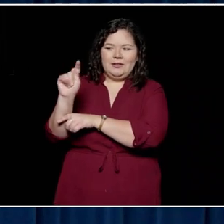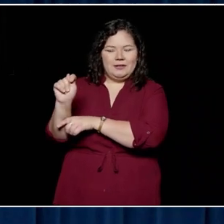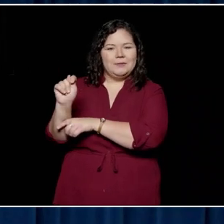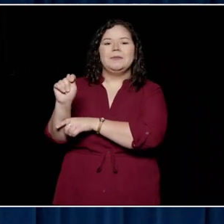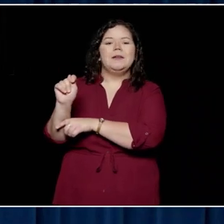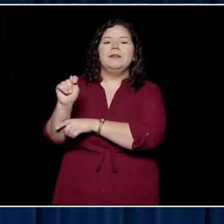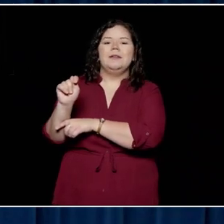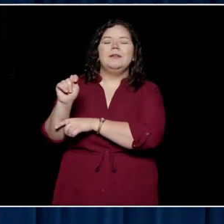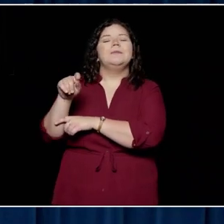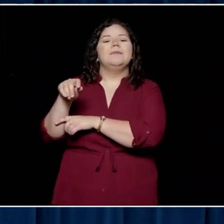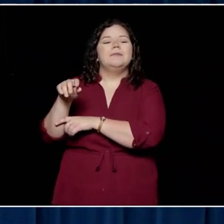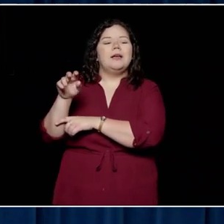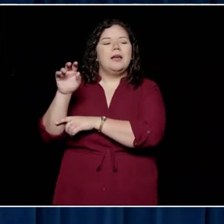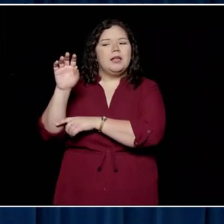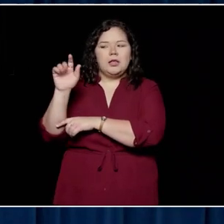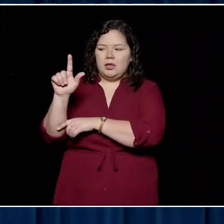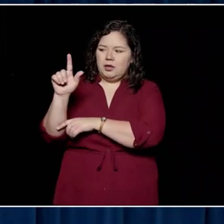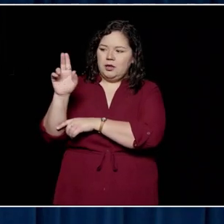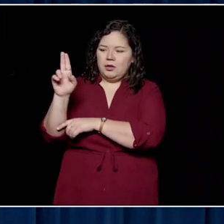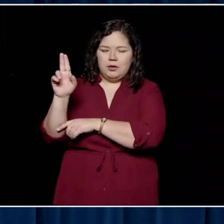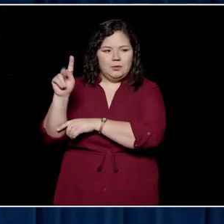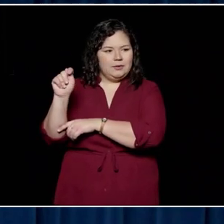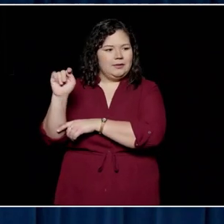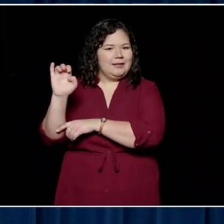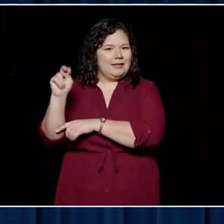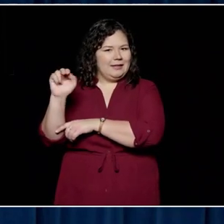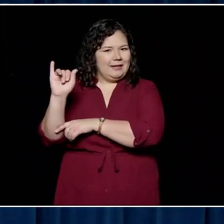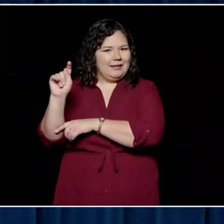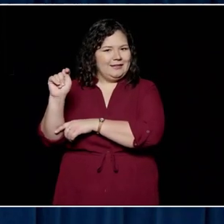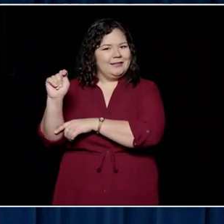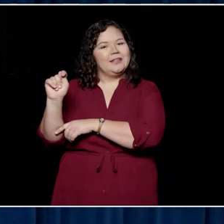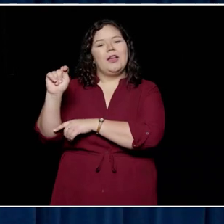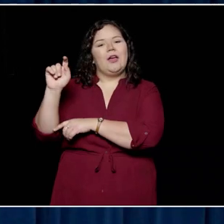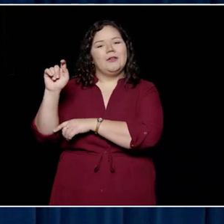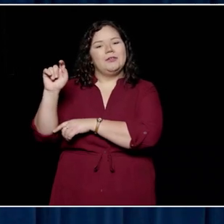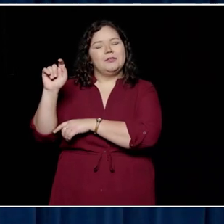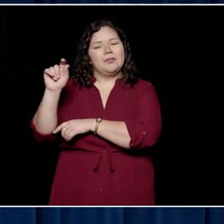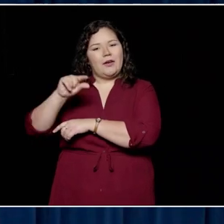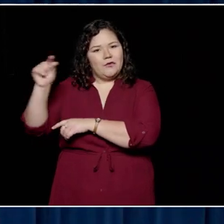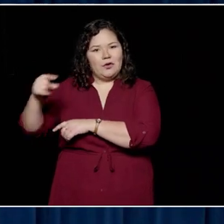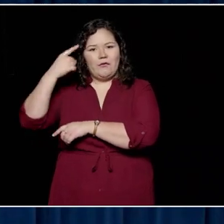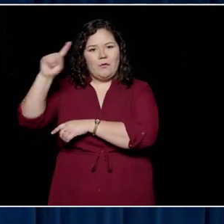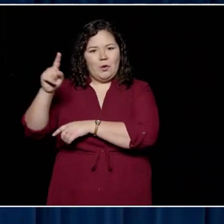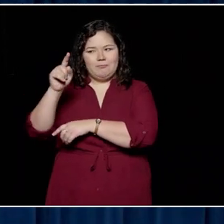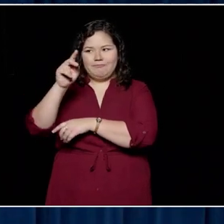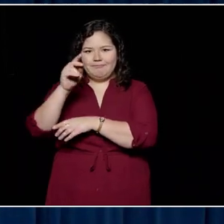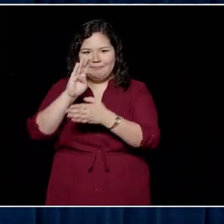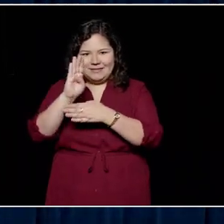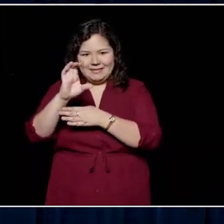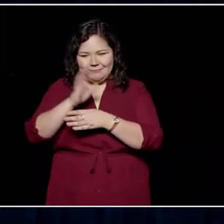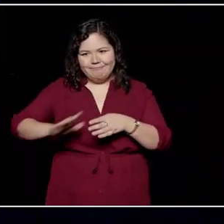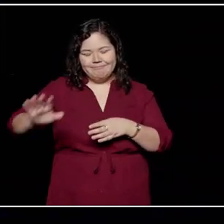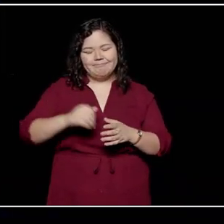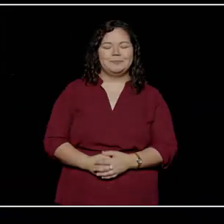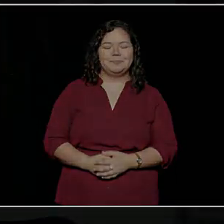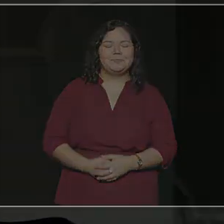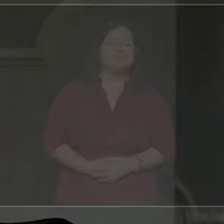Lieutenant Governor of British Columbia. I invite her now to address the graduating class.